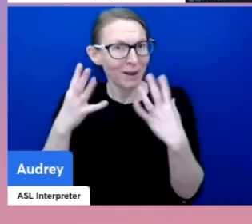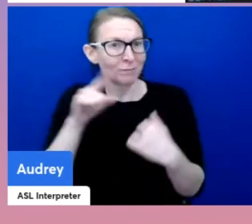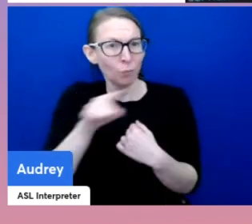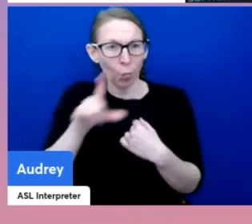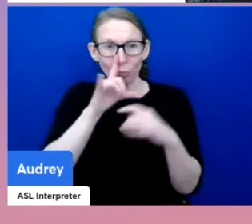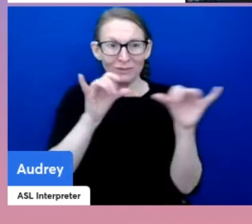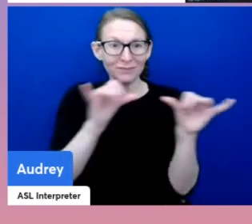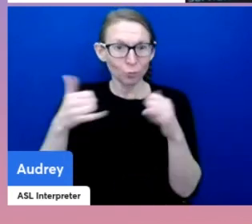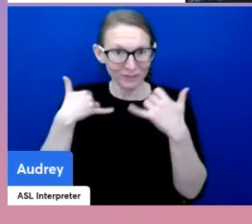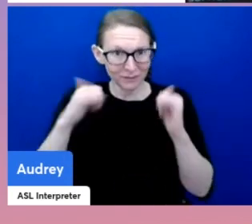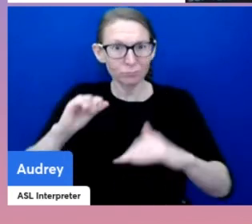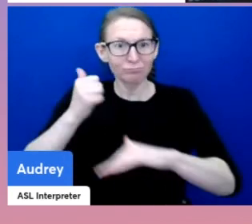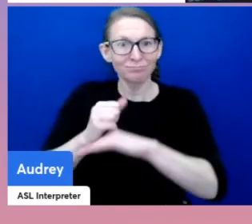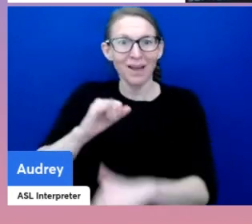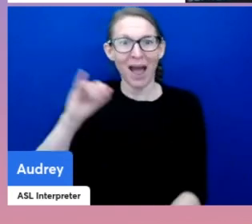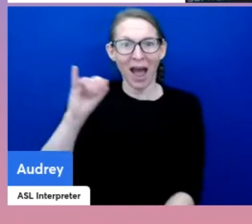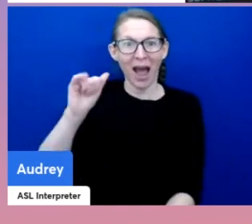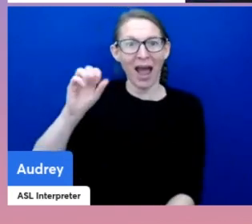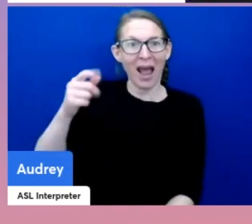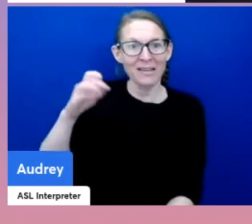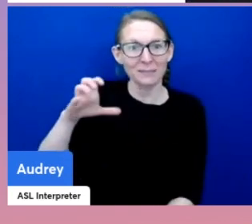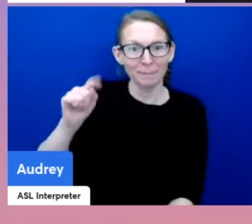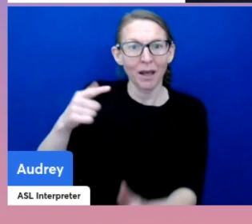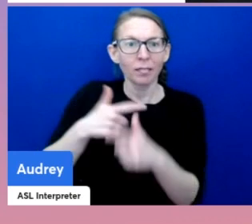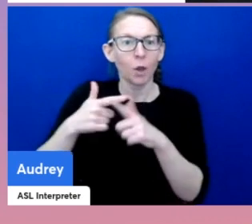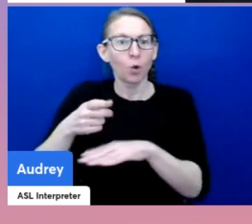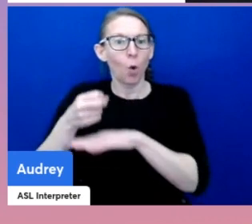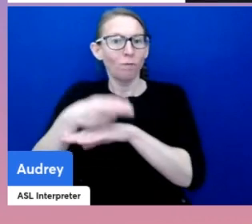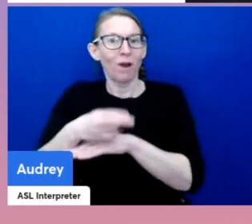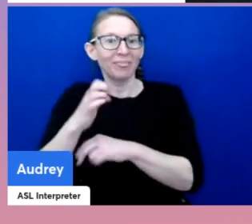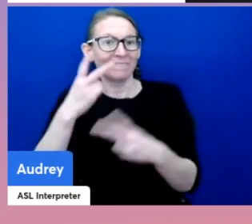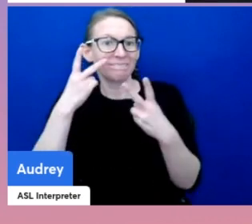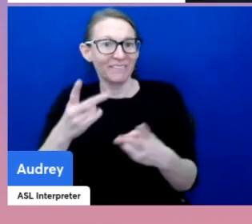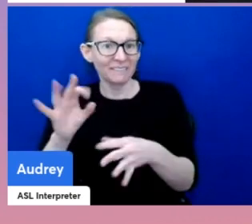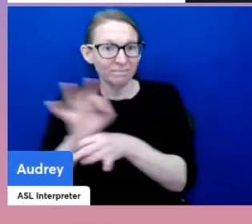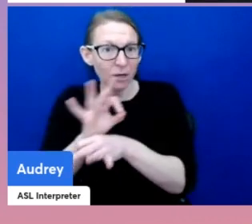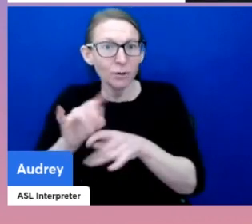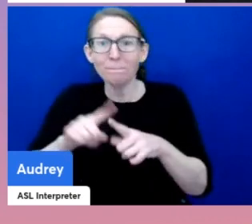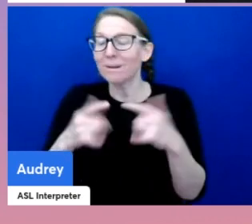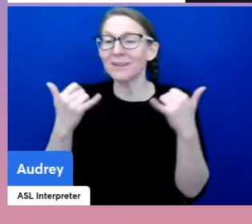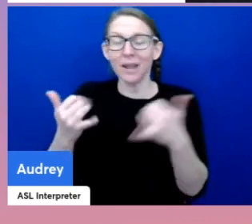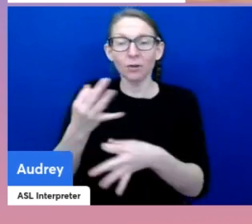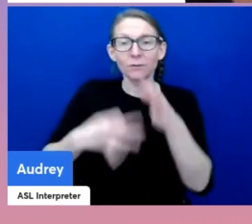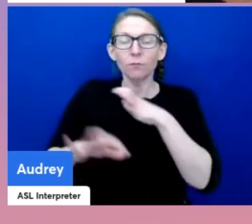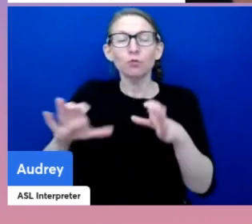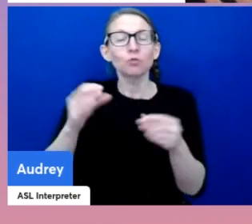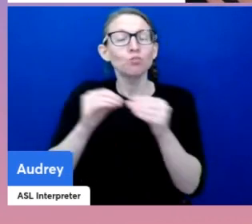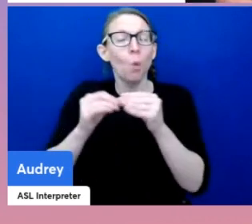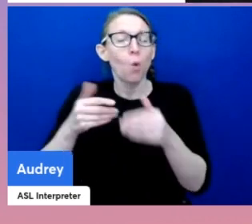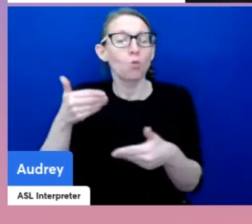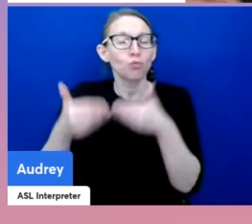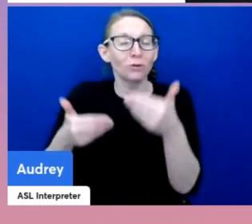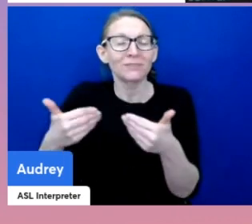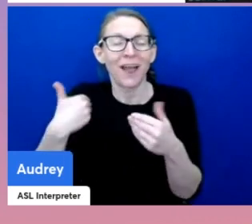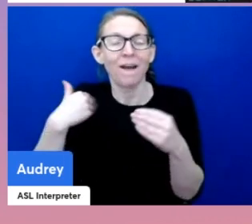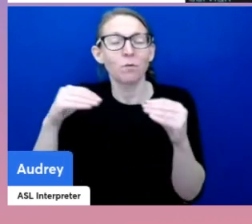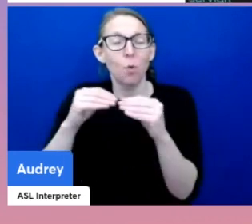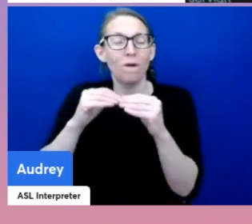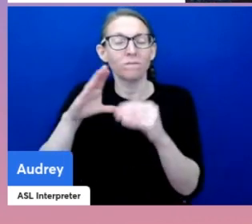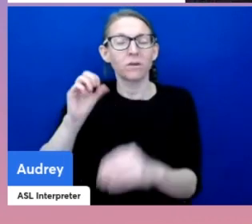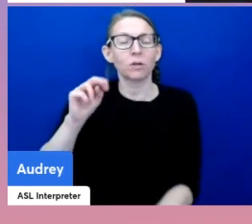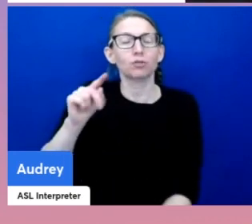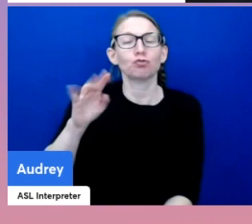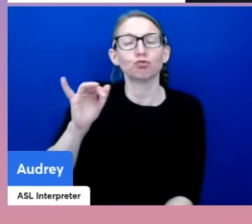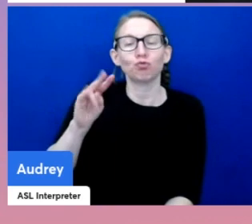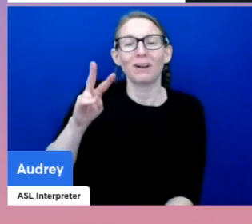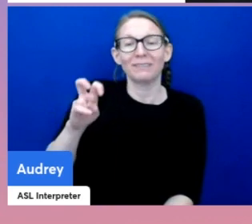implement iAspect and override the visit function, except this time we're doing some more processing and have a constructor function. So what's that all